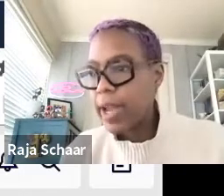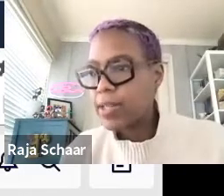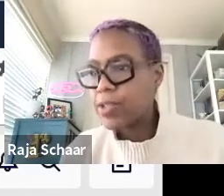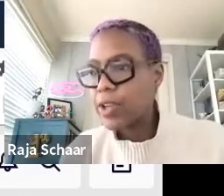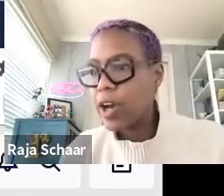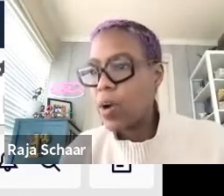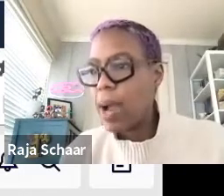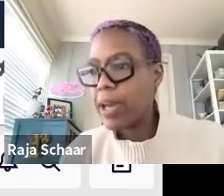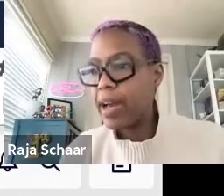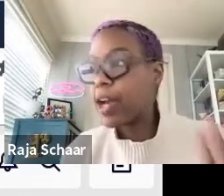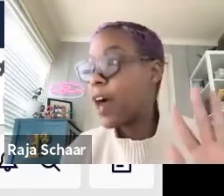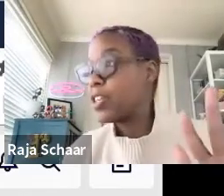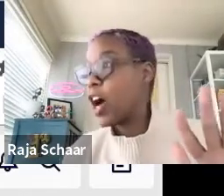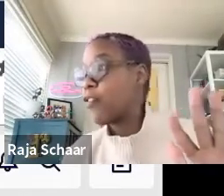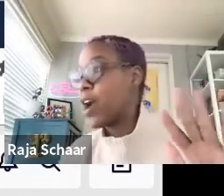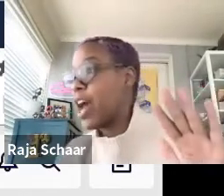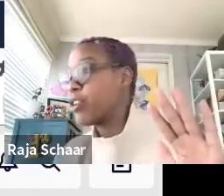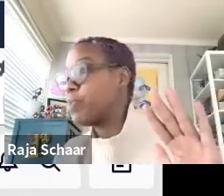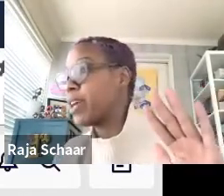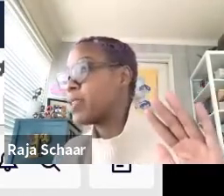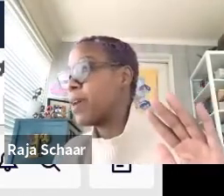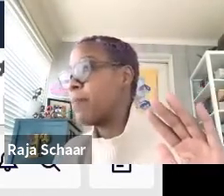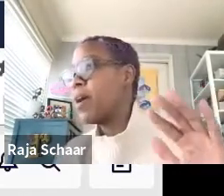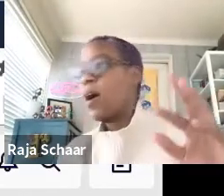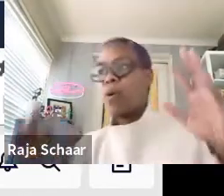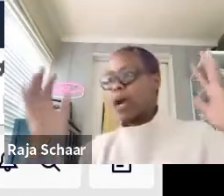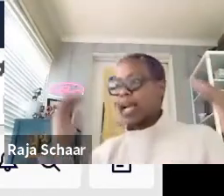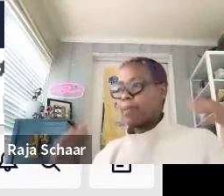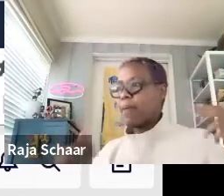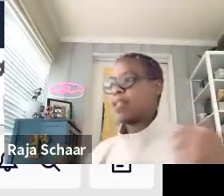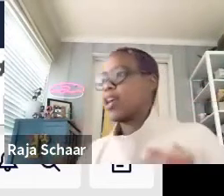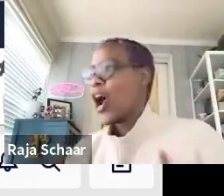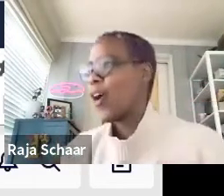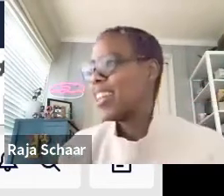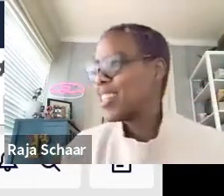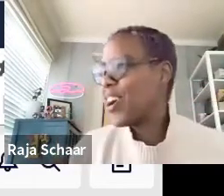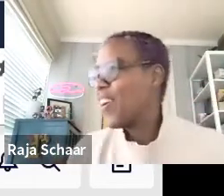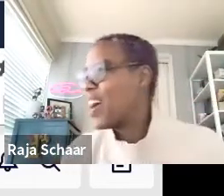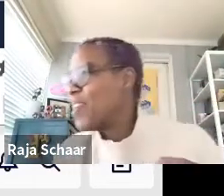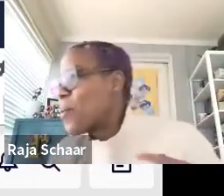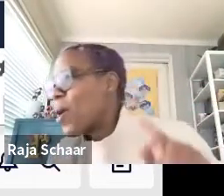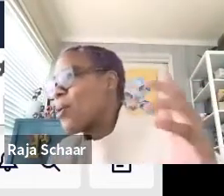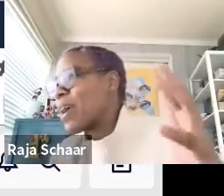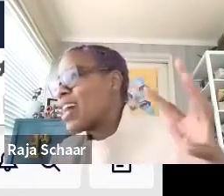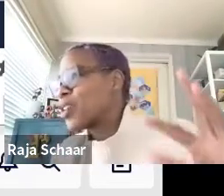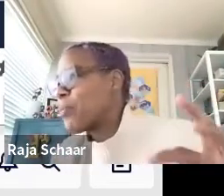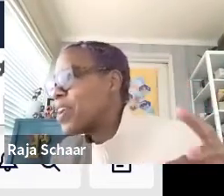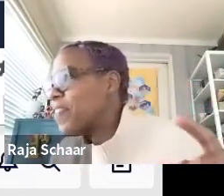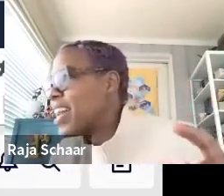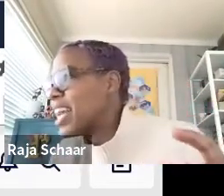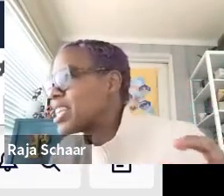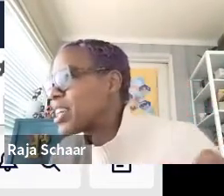All right. So I'm going to cut this off right now just because, I can't type that fast. All right. So, whoa, my gosh.